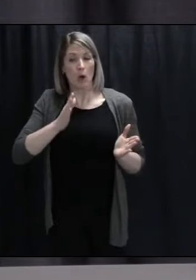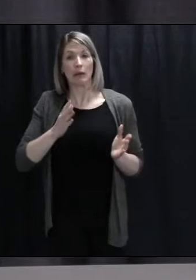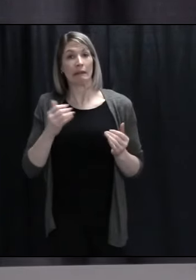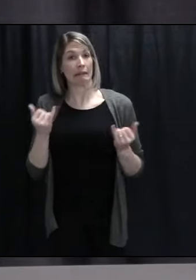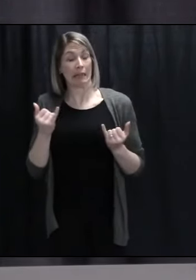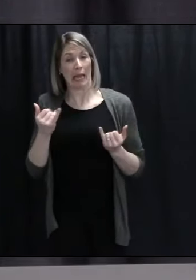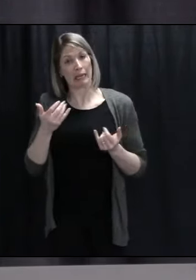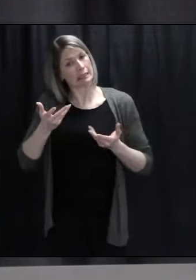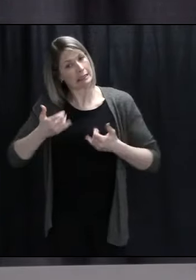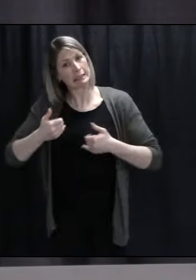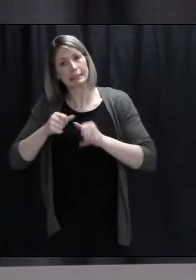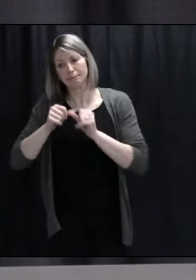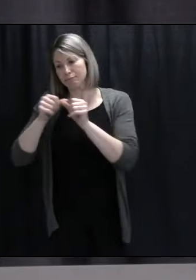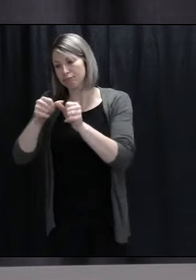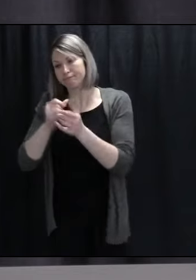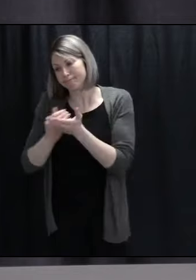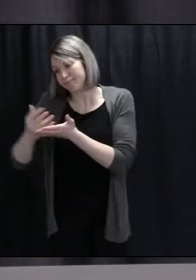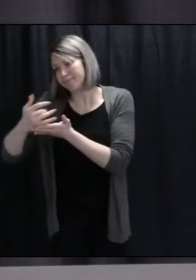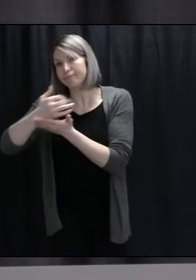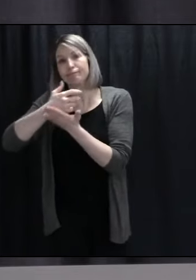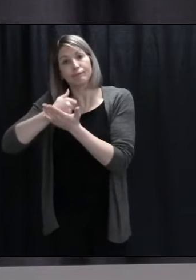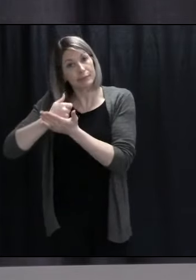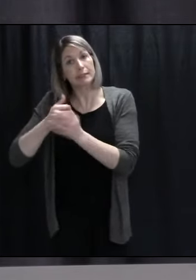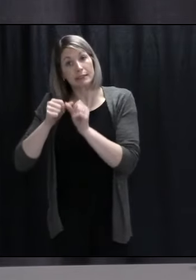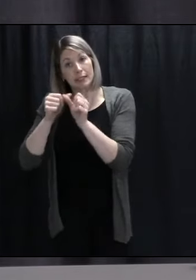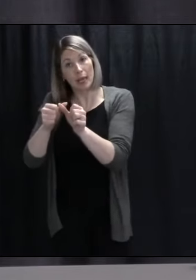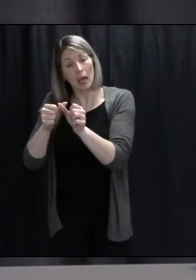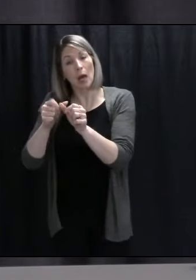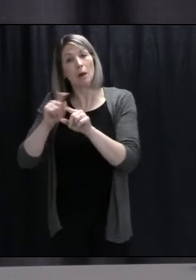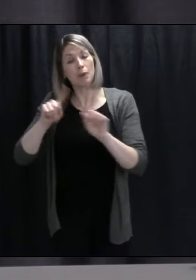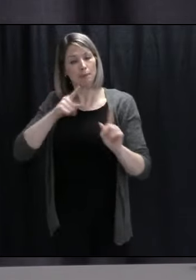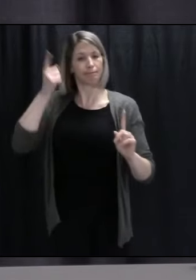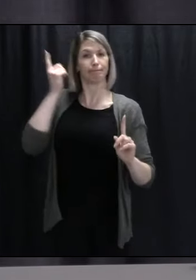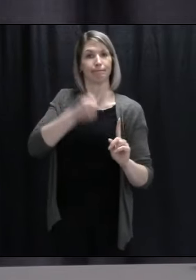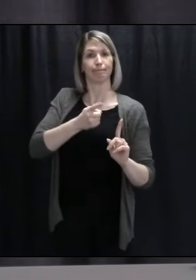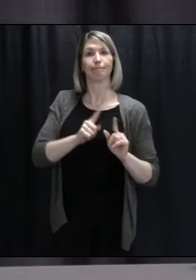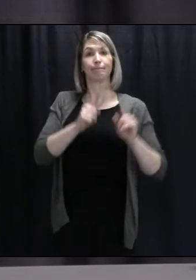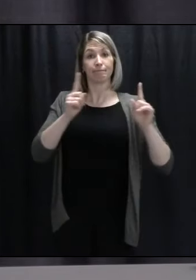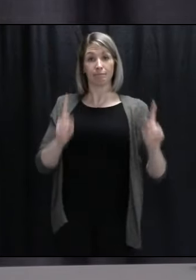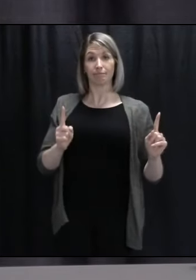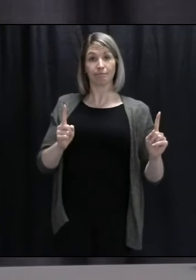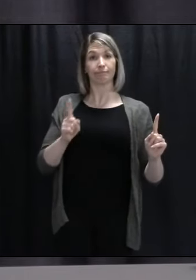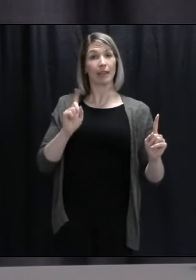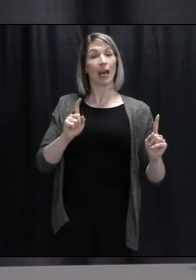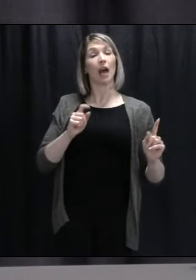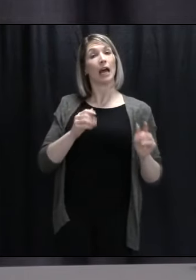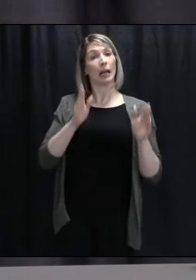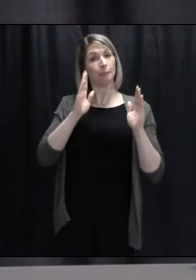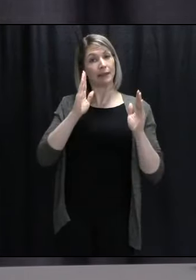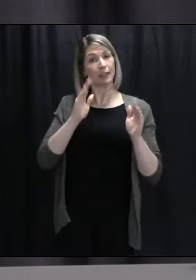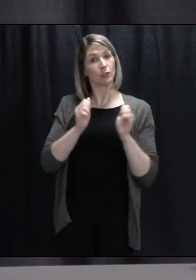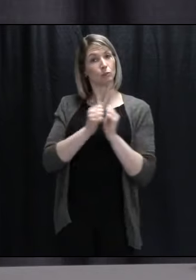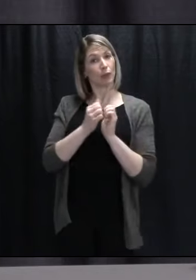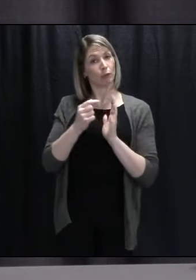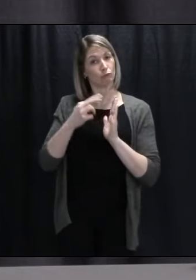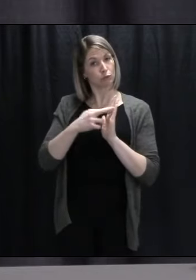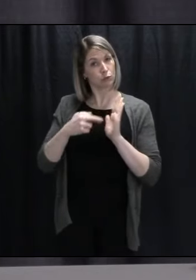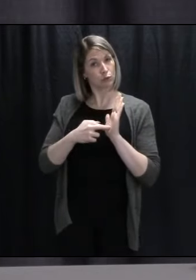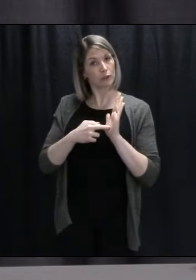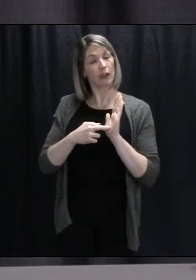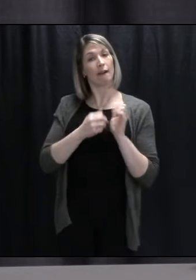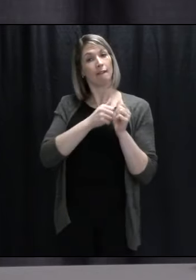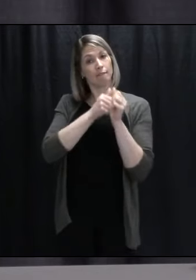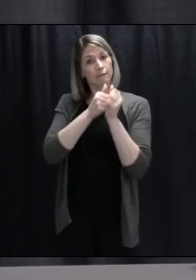that we have, and that, of course, is physical distancing and complying to the guidelines that the Chief Medical Officer has put in place. They're